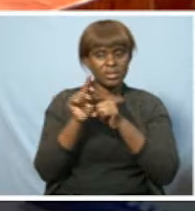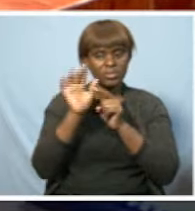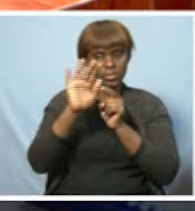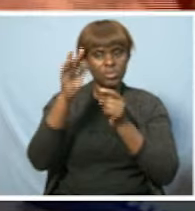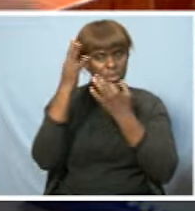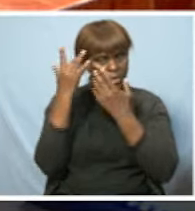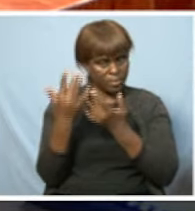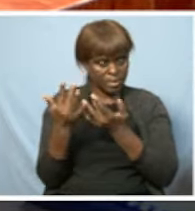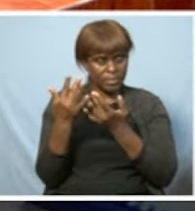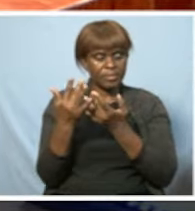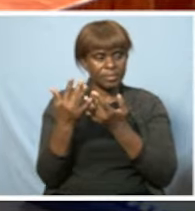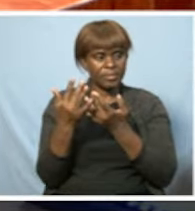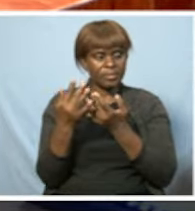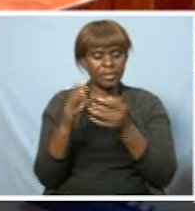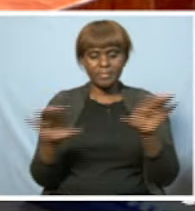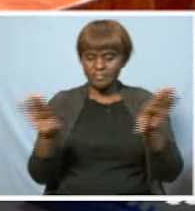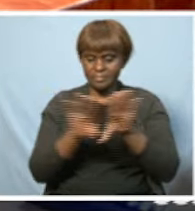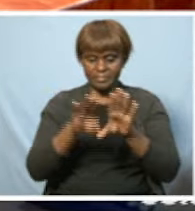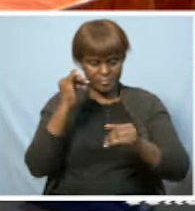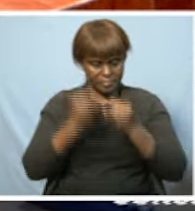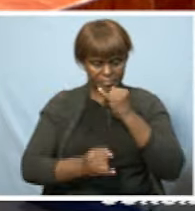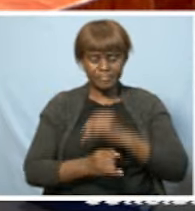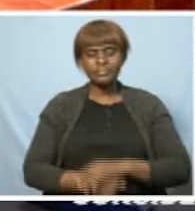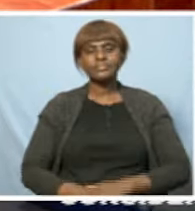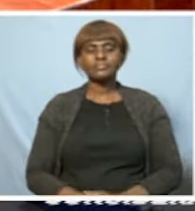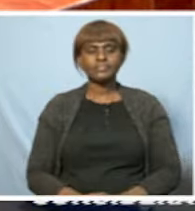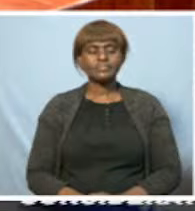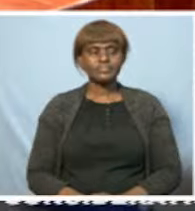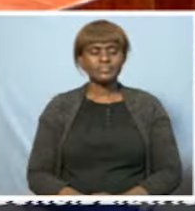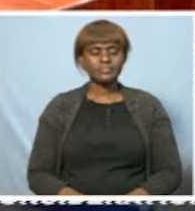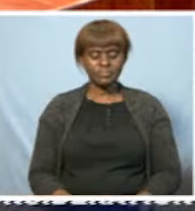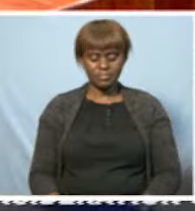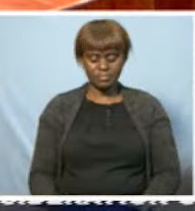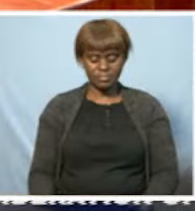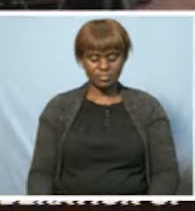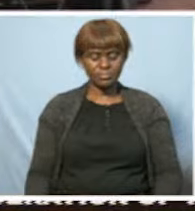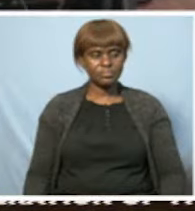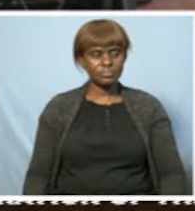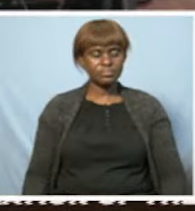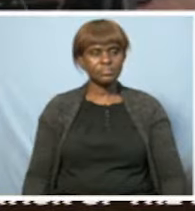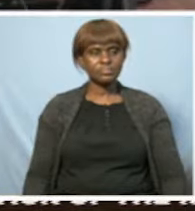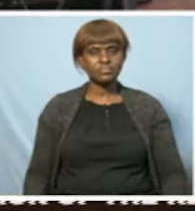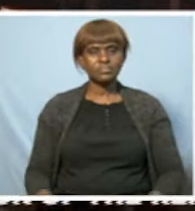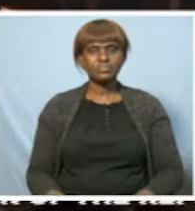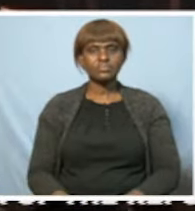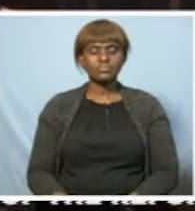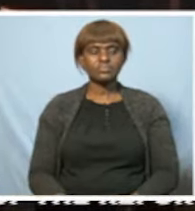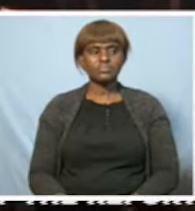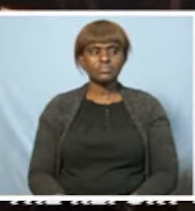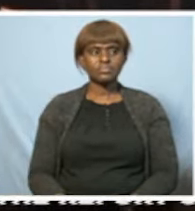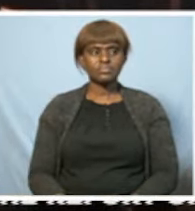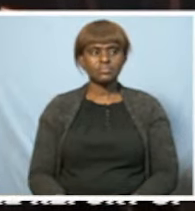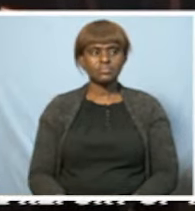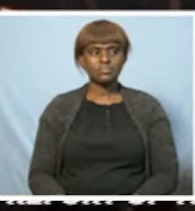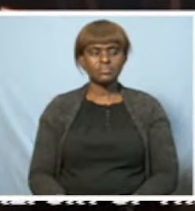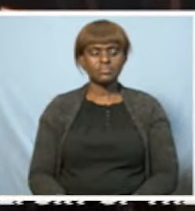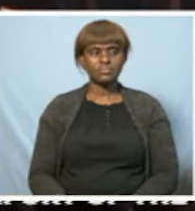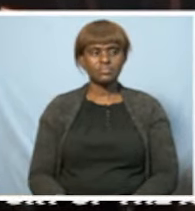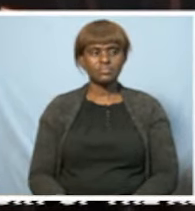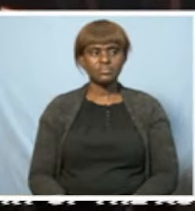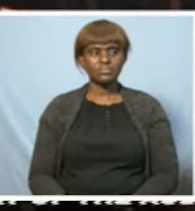expectations. Then we conclude. Actually, I'm just Please. On the CS just